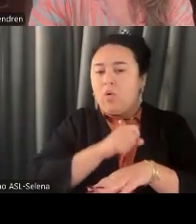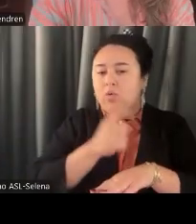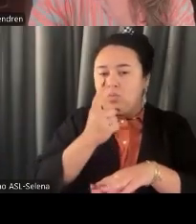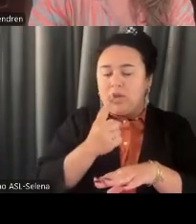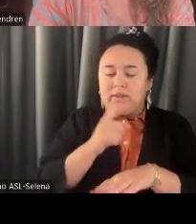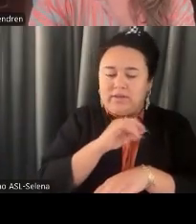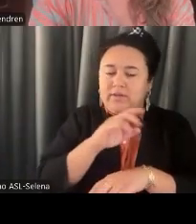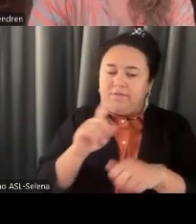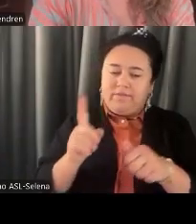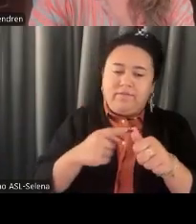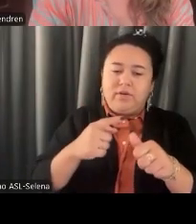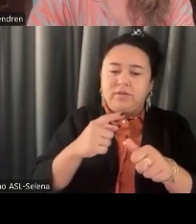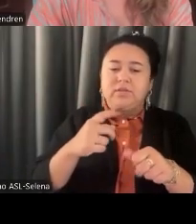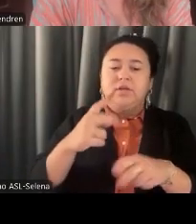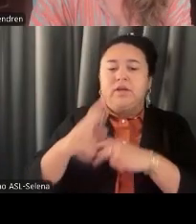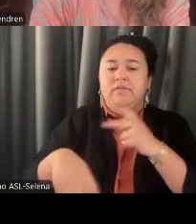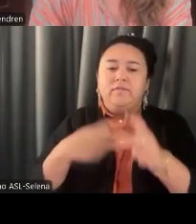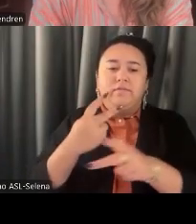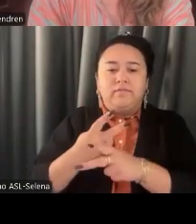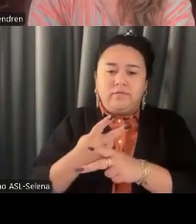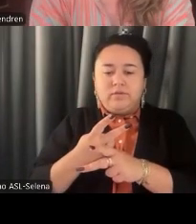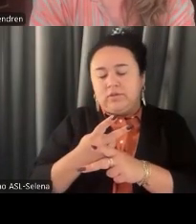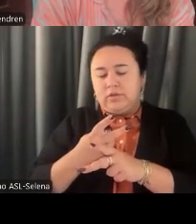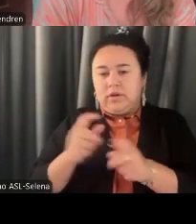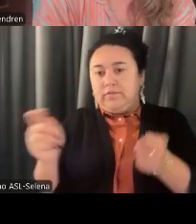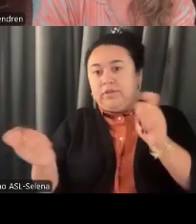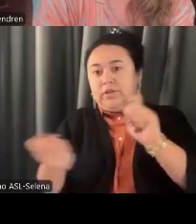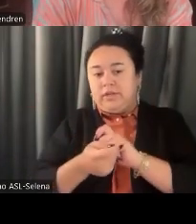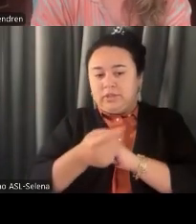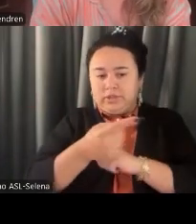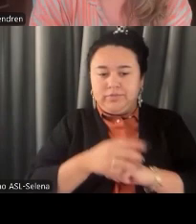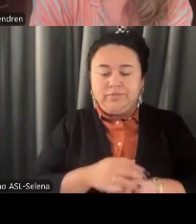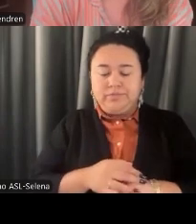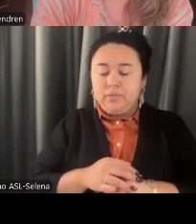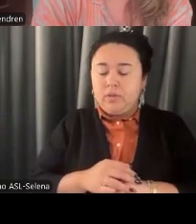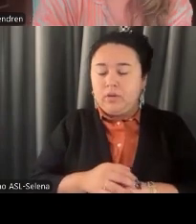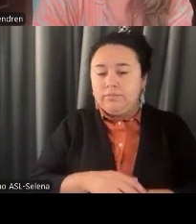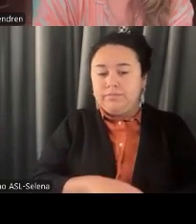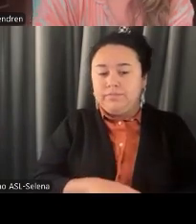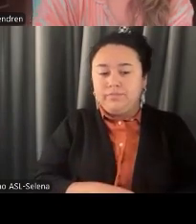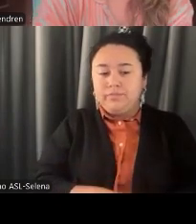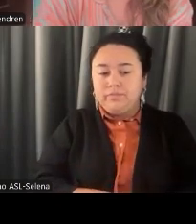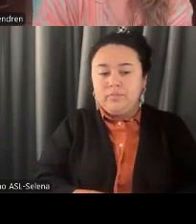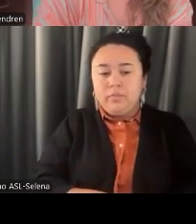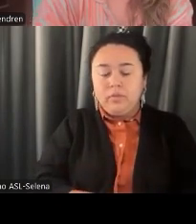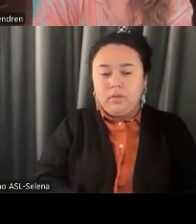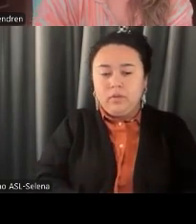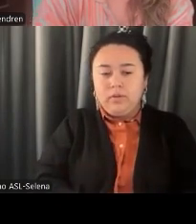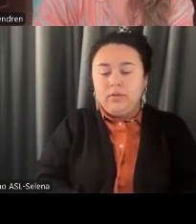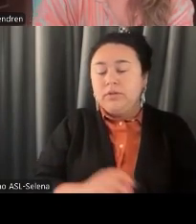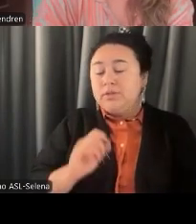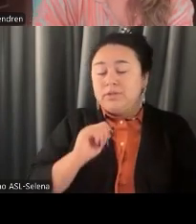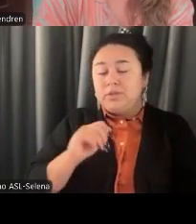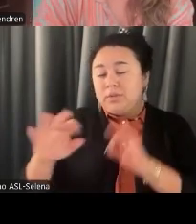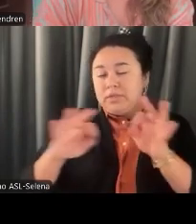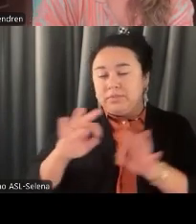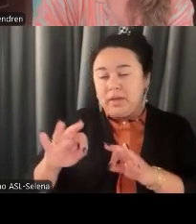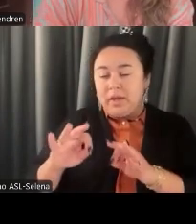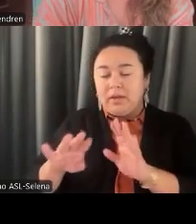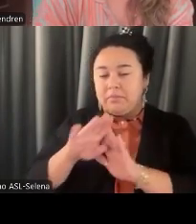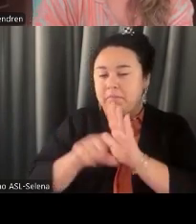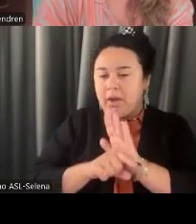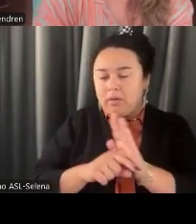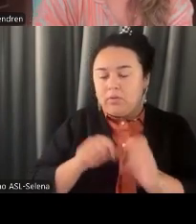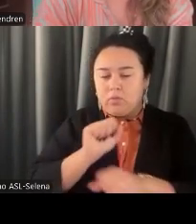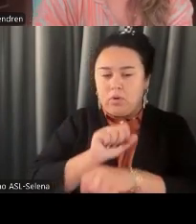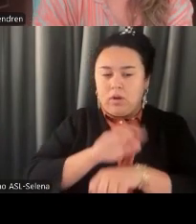iteration and moment. Okay, but to set the precedent, when I was working on these ideas, back in